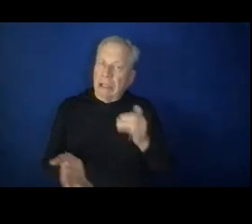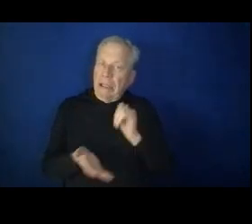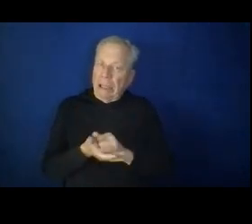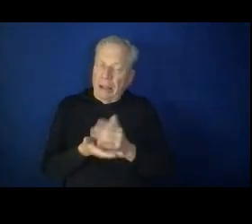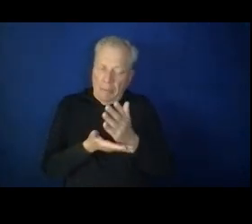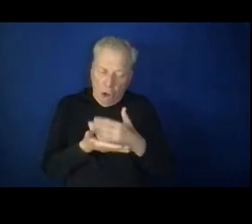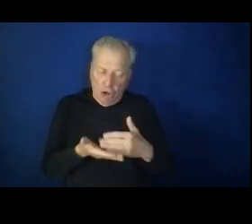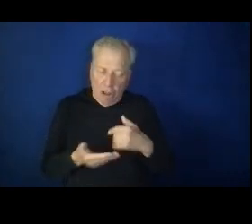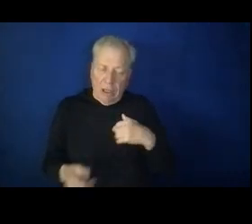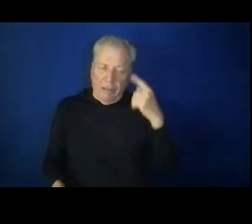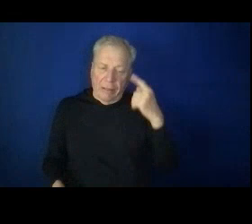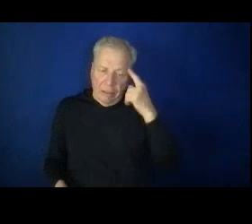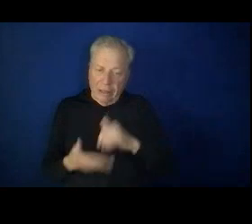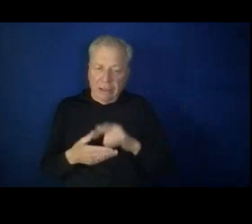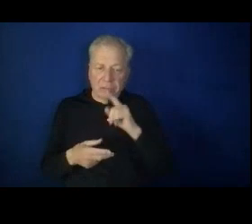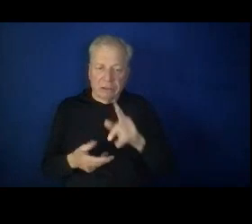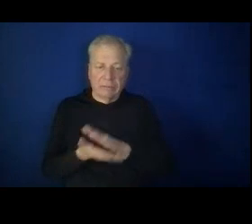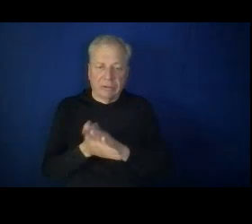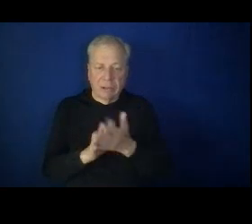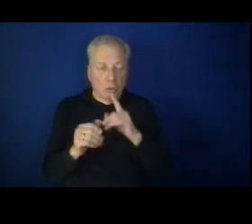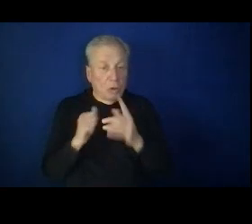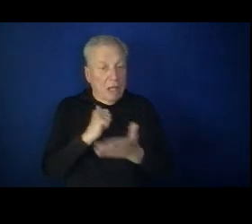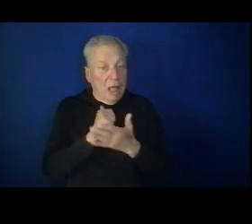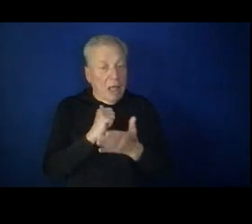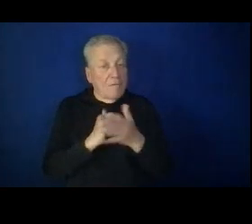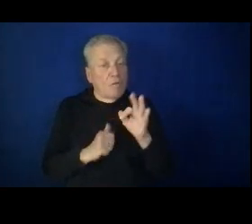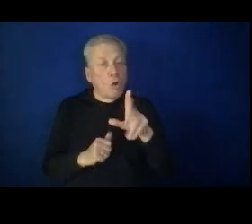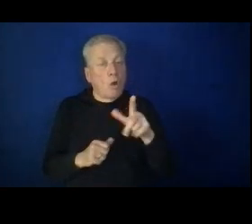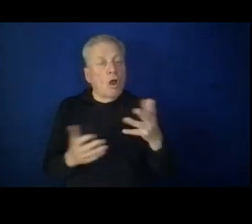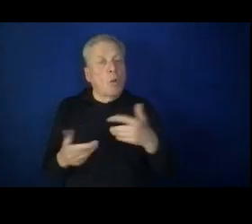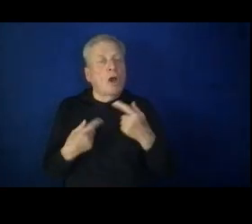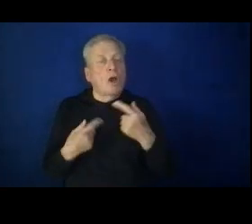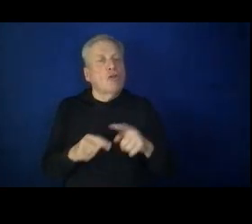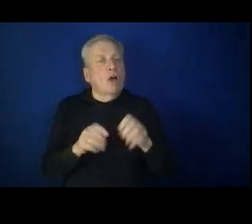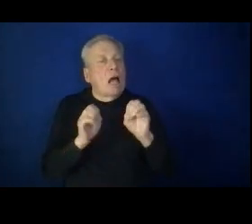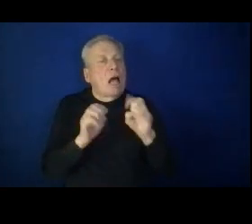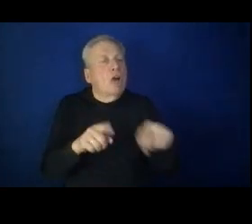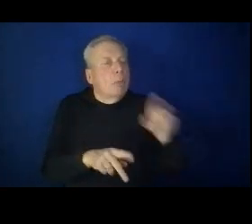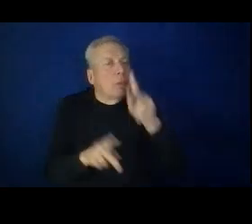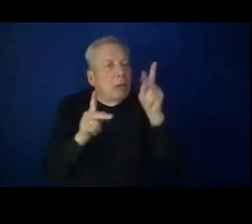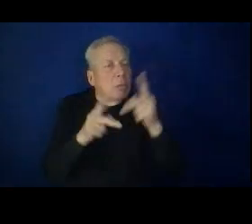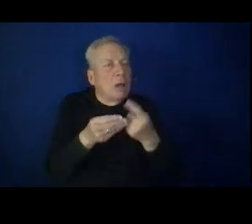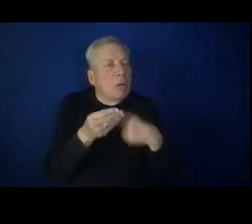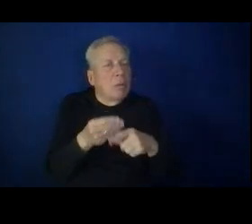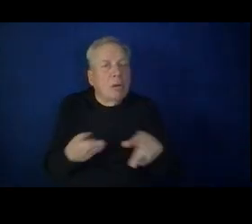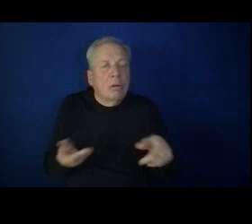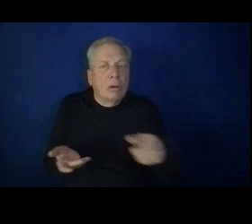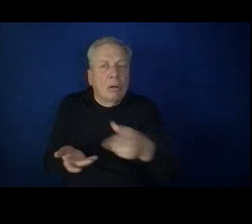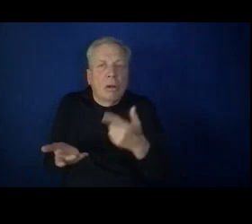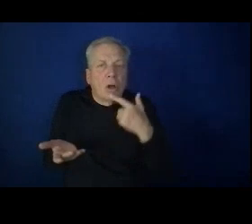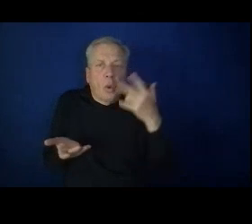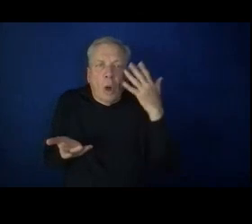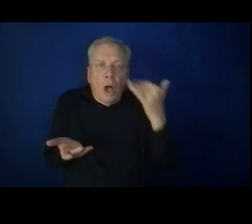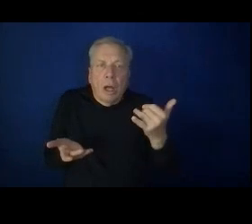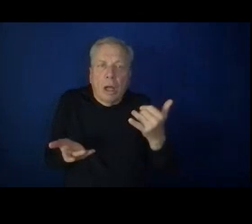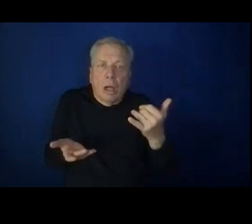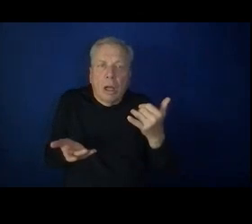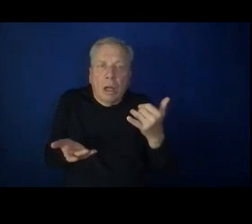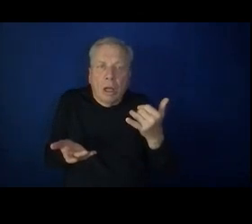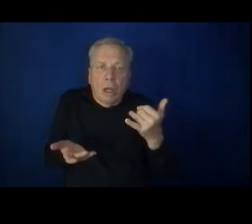I think has been helpful to me when I'm trying to educate folks about, why can't I have my dog